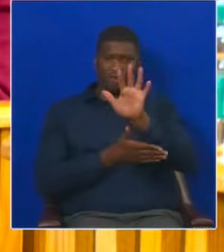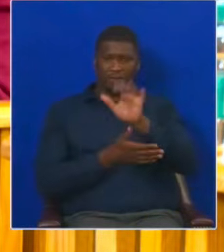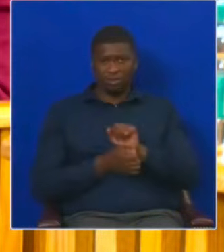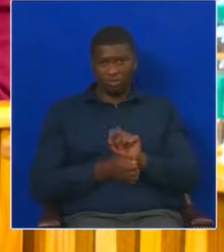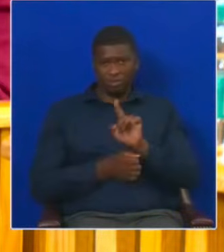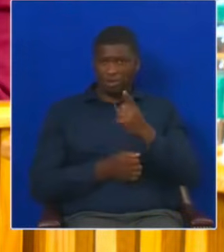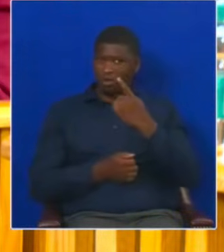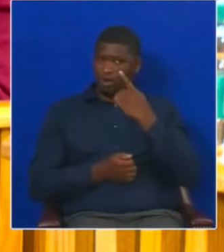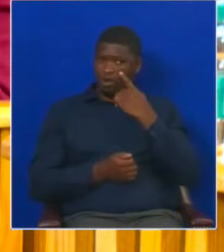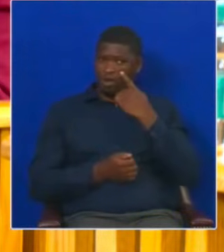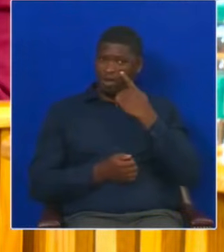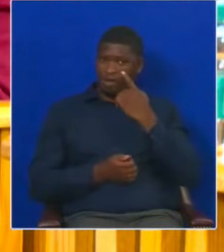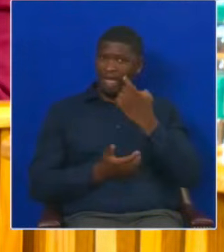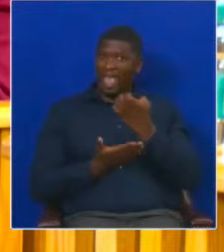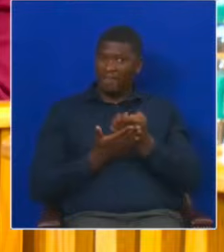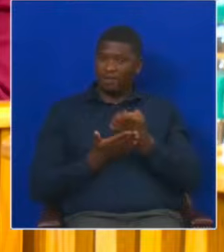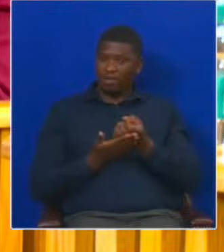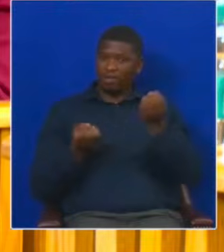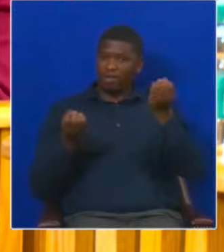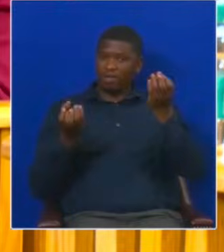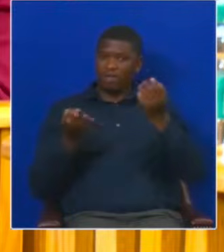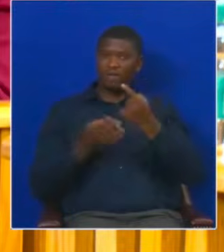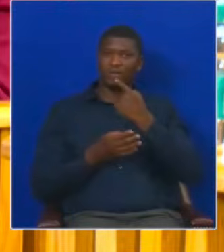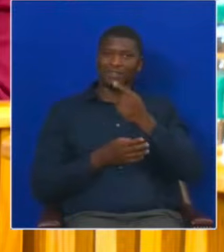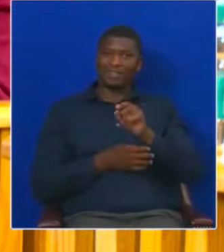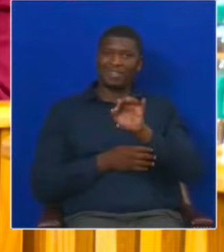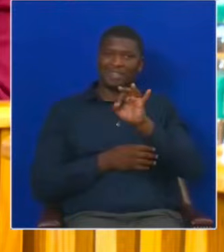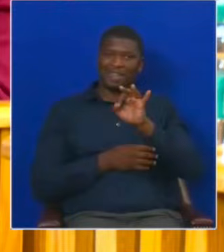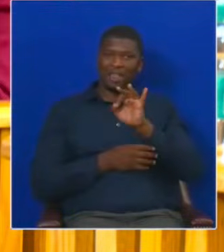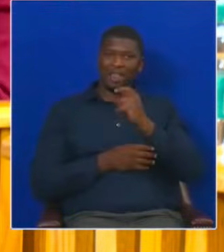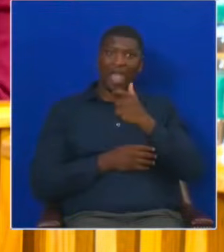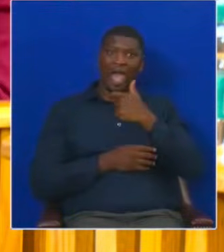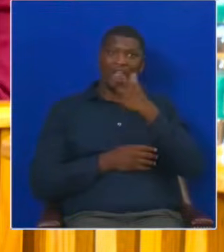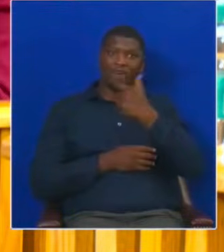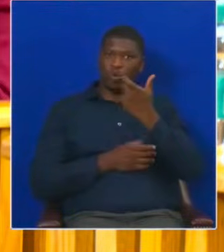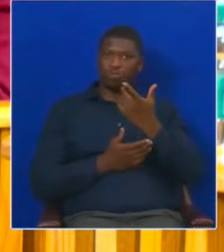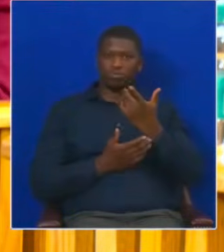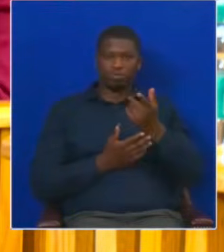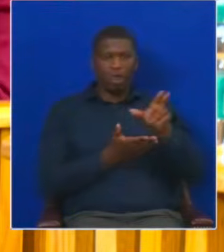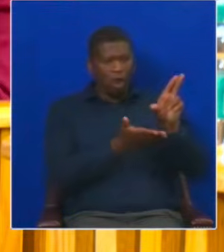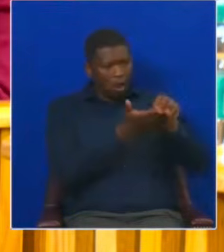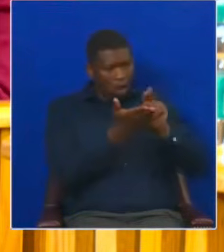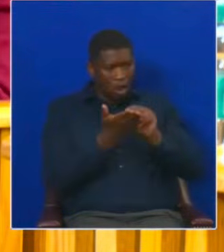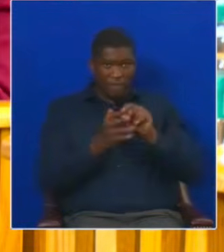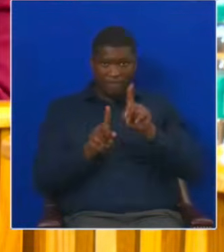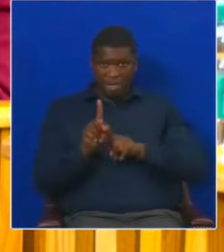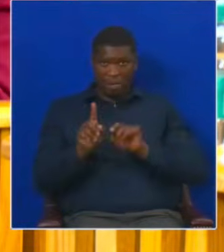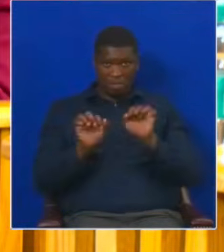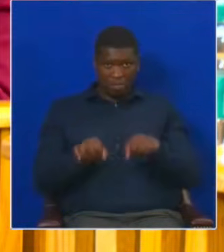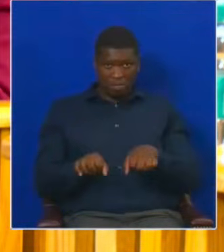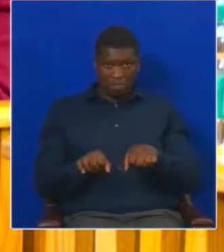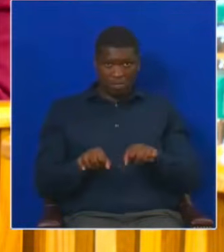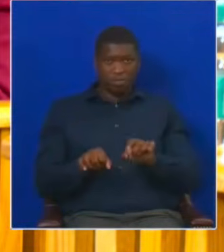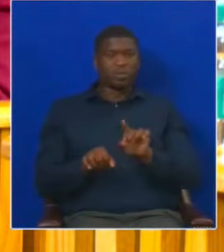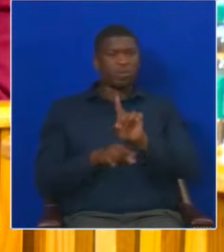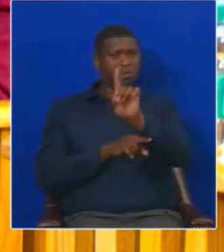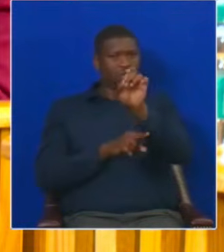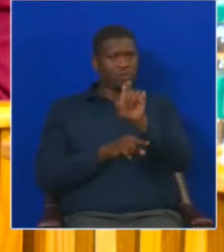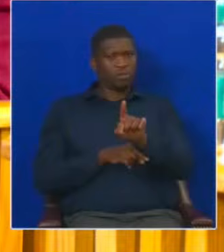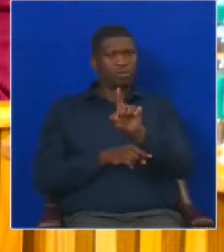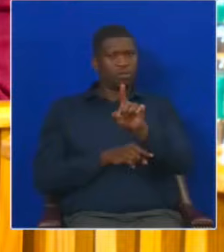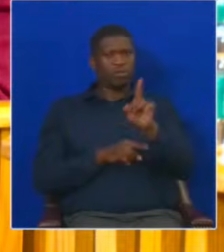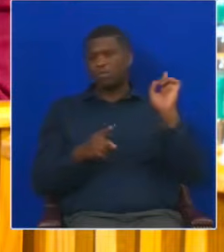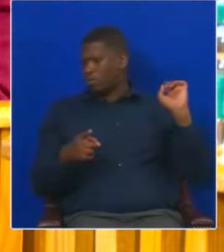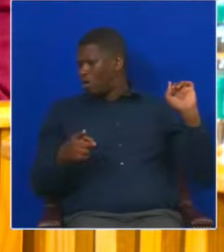3 iPhones were incapable of being downloaded. In your years of experience as a detective,